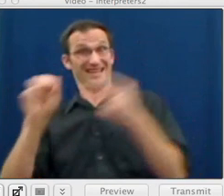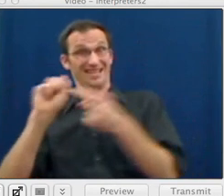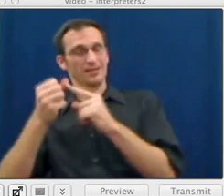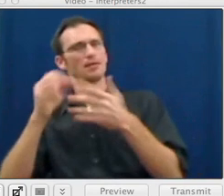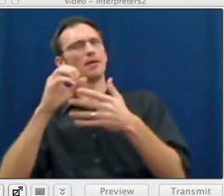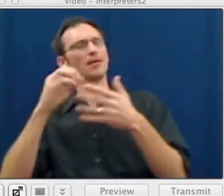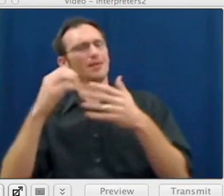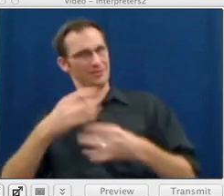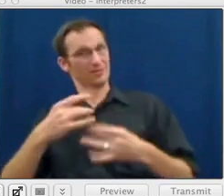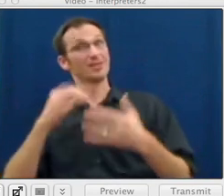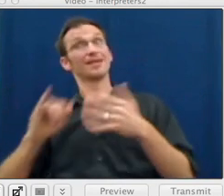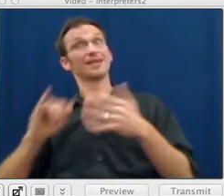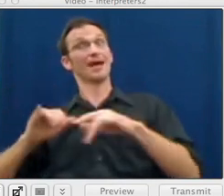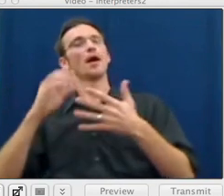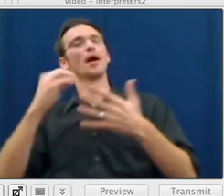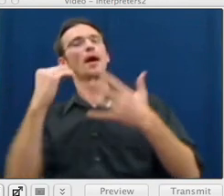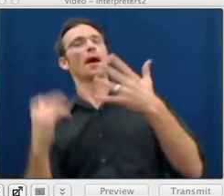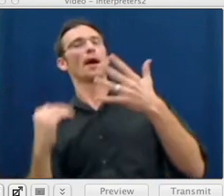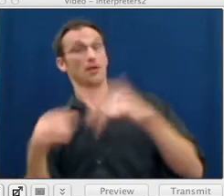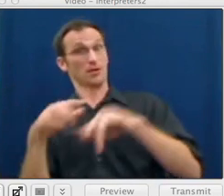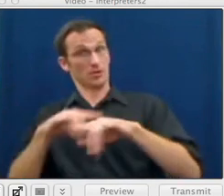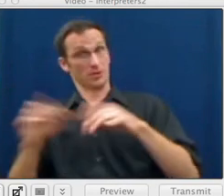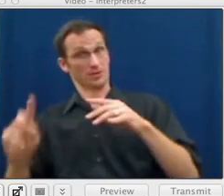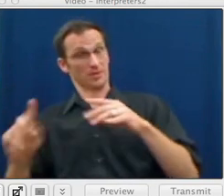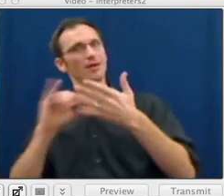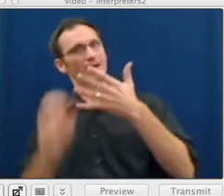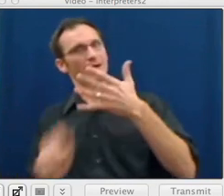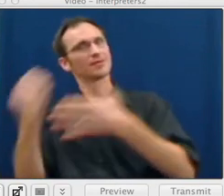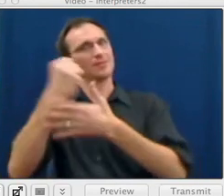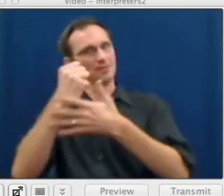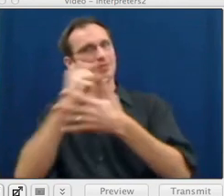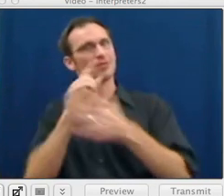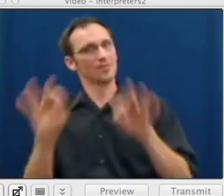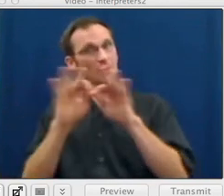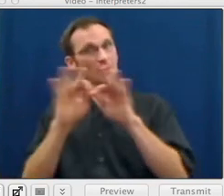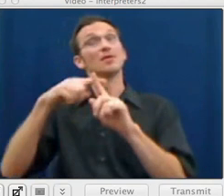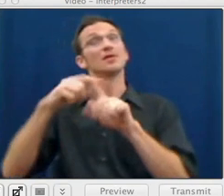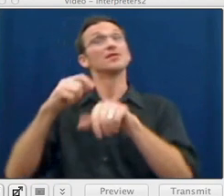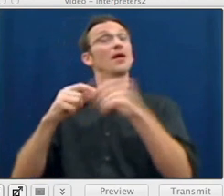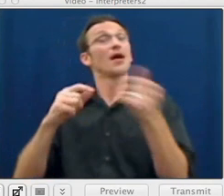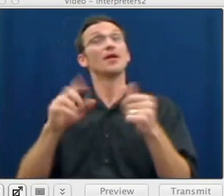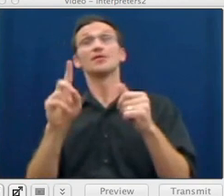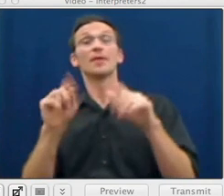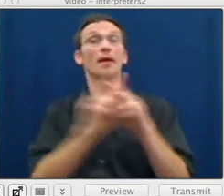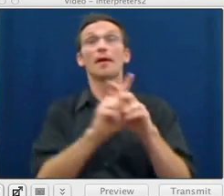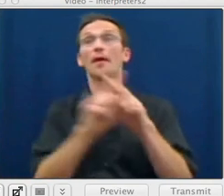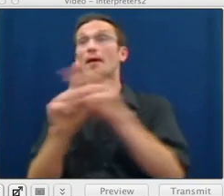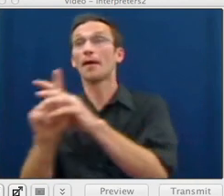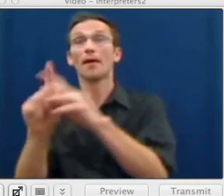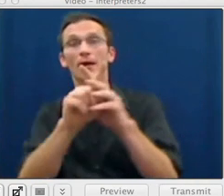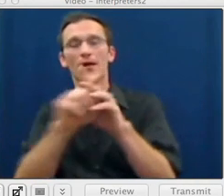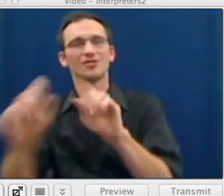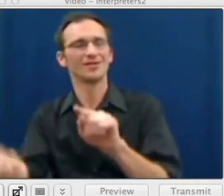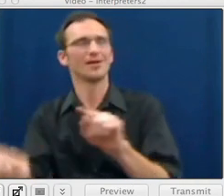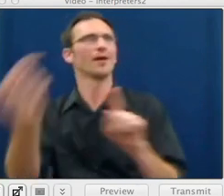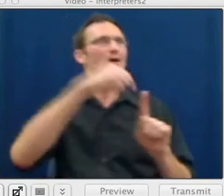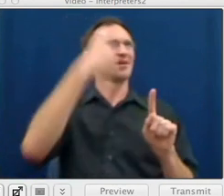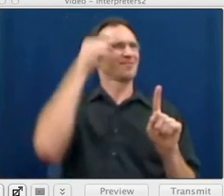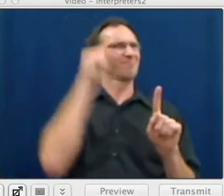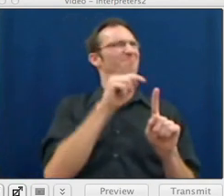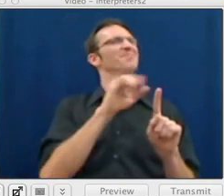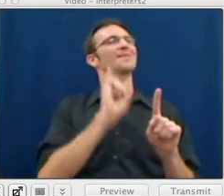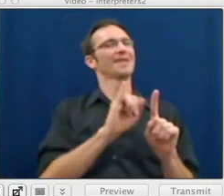demand is pretty significant, and really any main demand that emerged should have been coupled with that. But let's take a